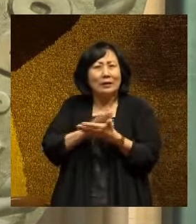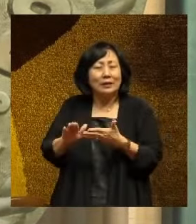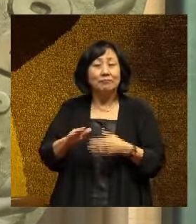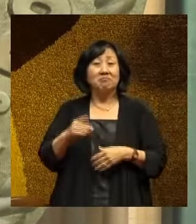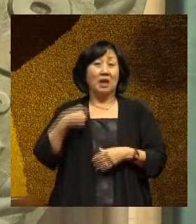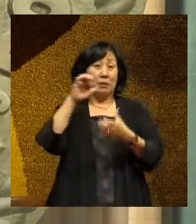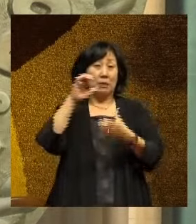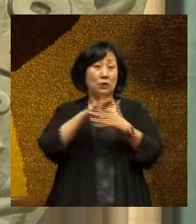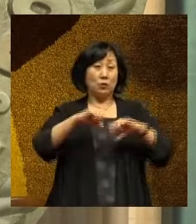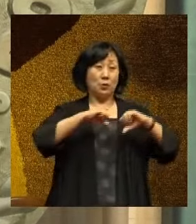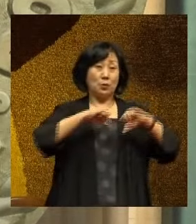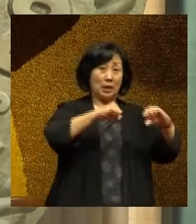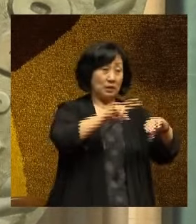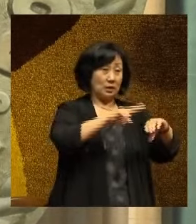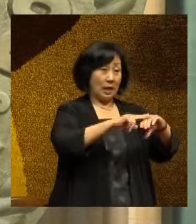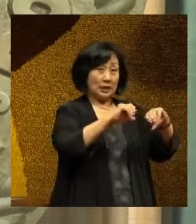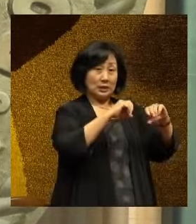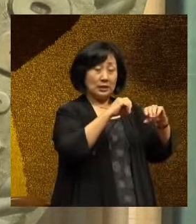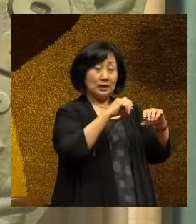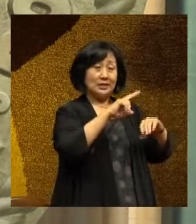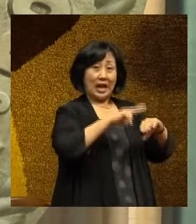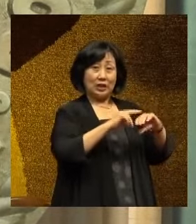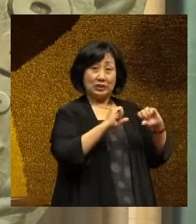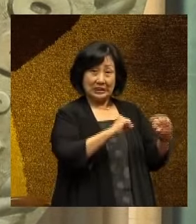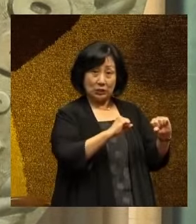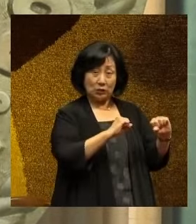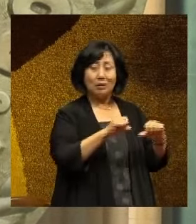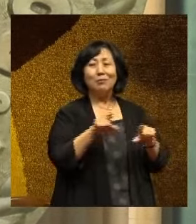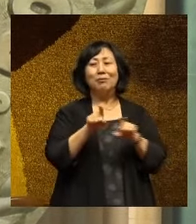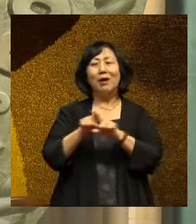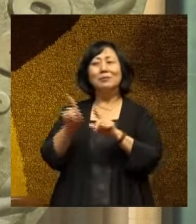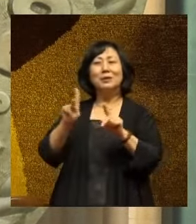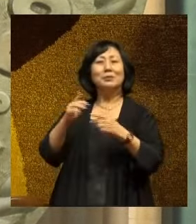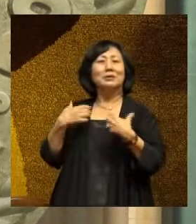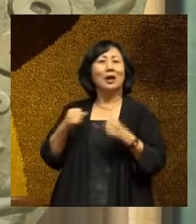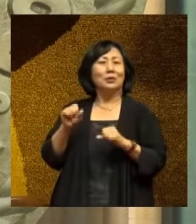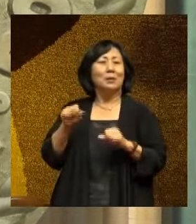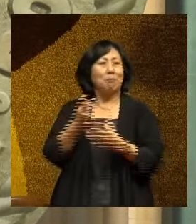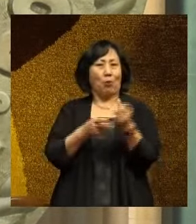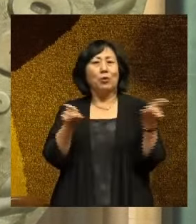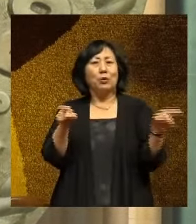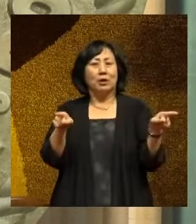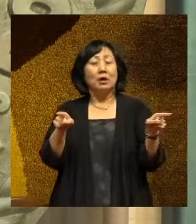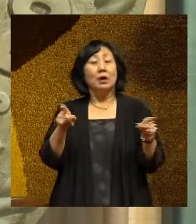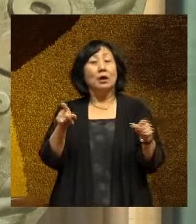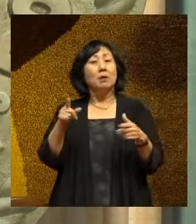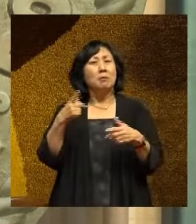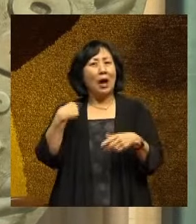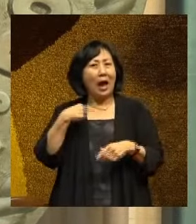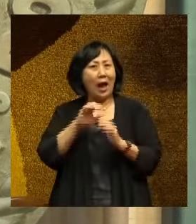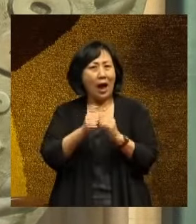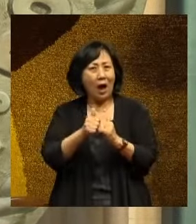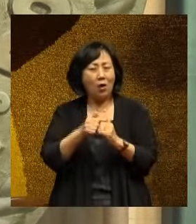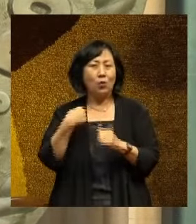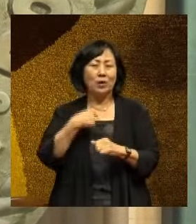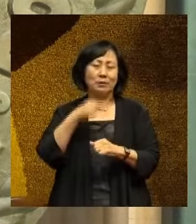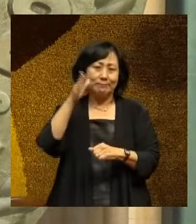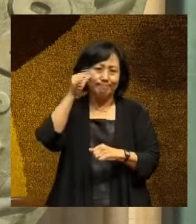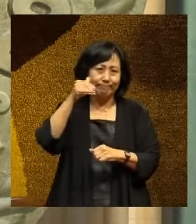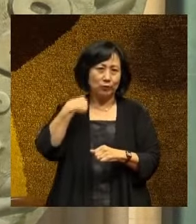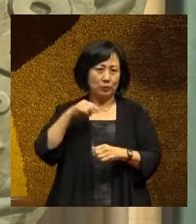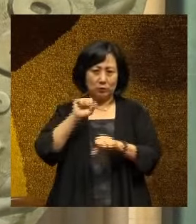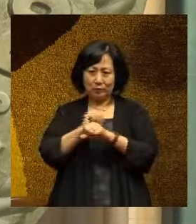national security and public health, but it will take determination and the collaborative efforts